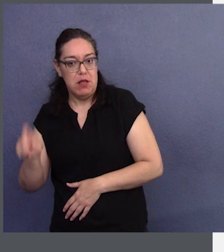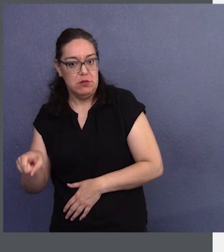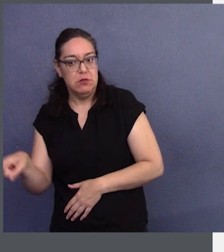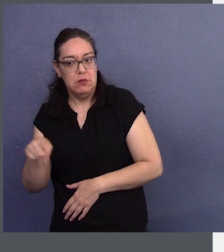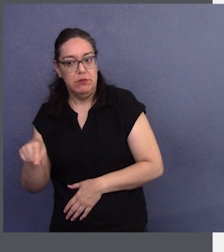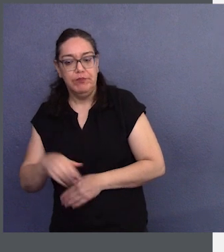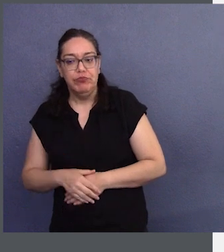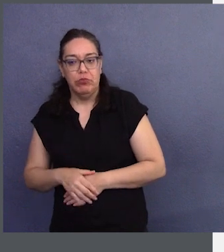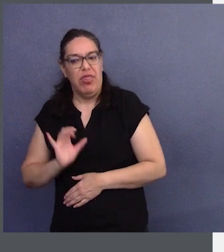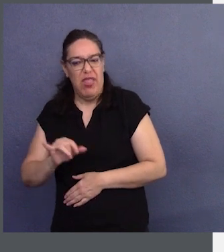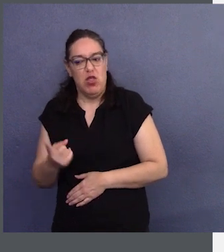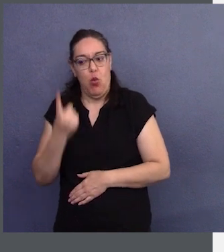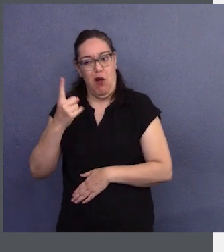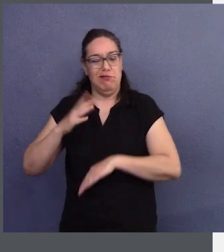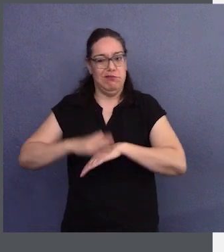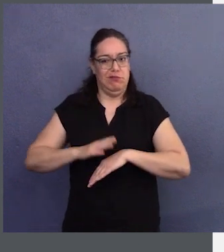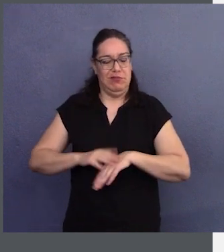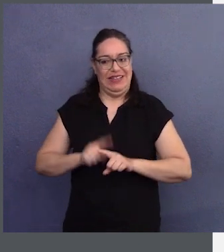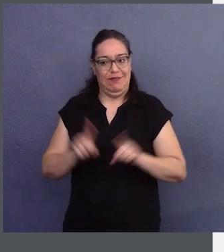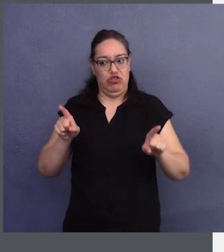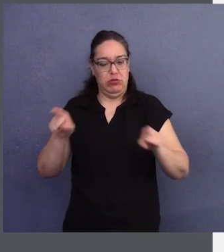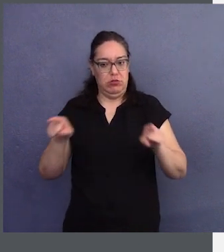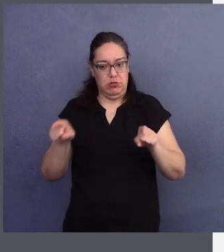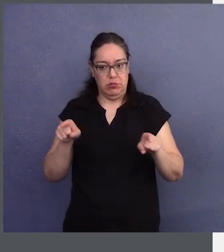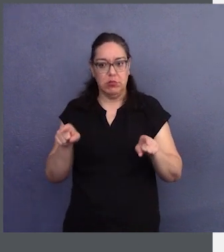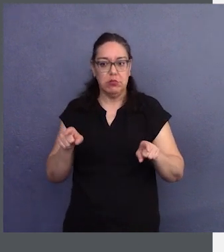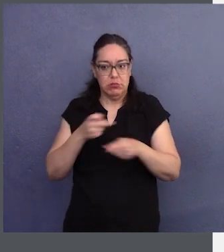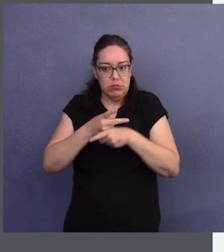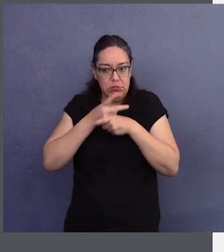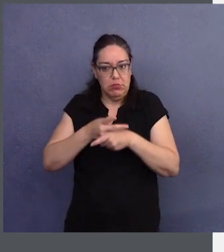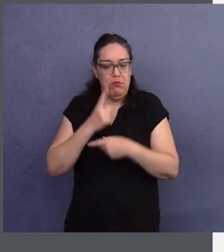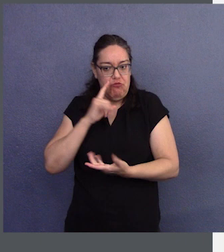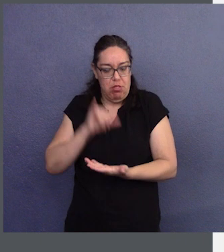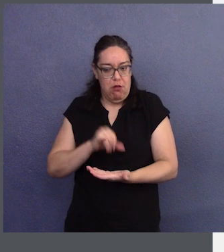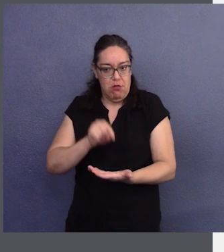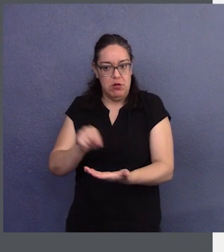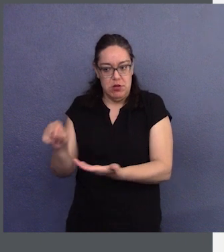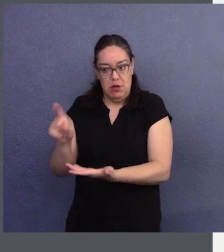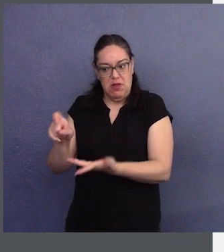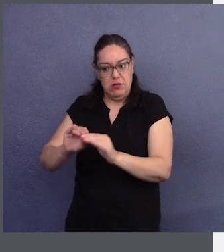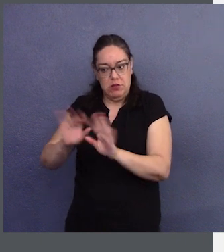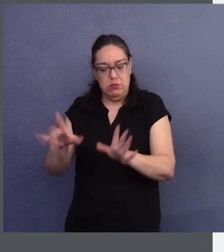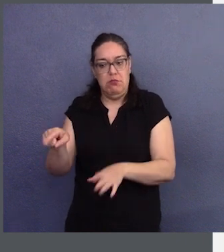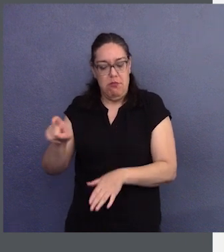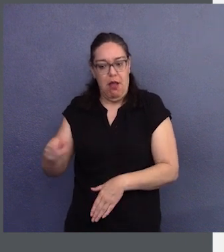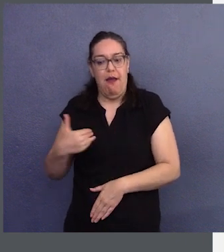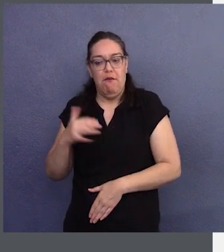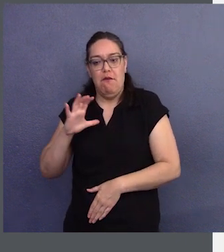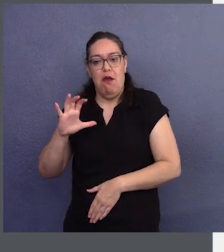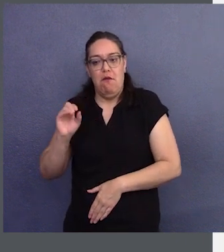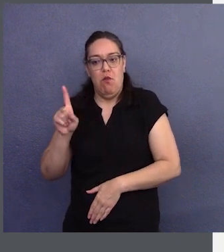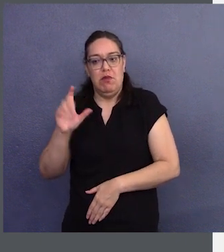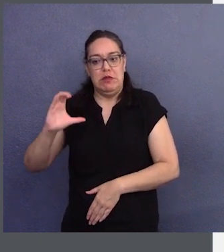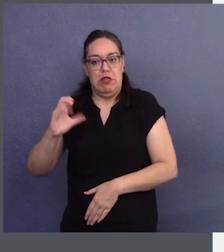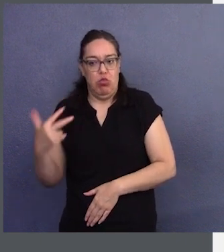So that's the distinction that has to be clear as far as who